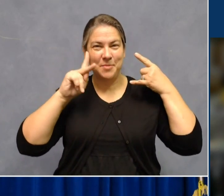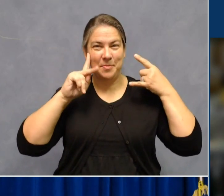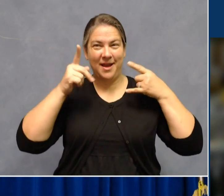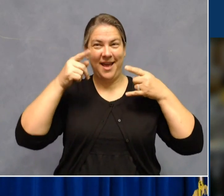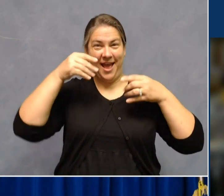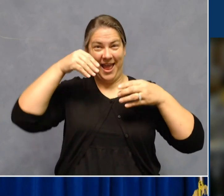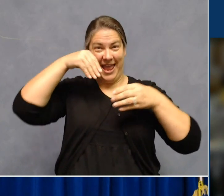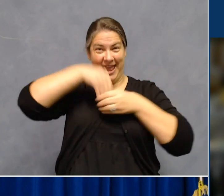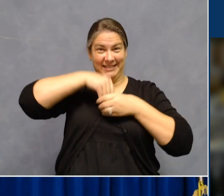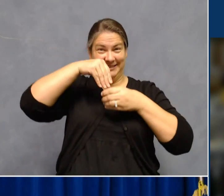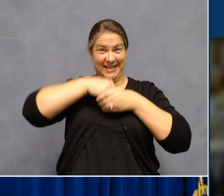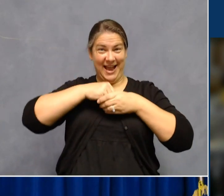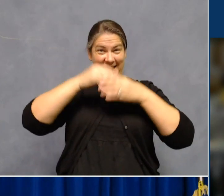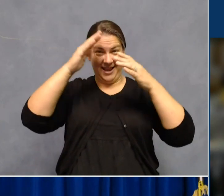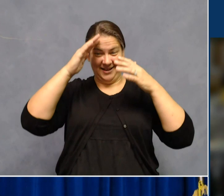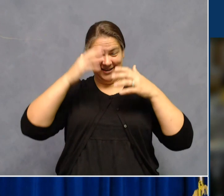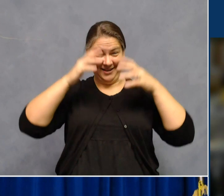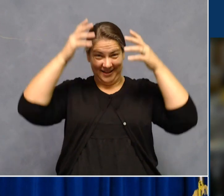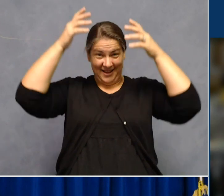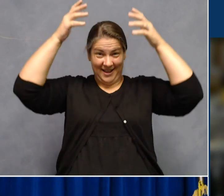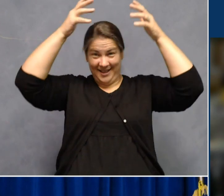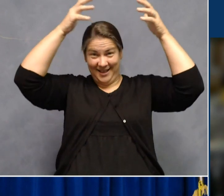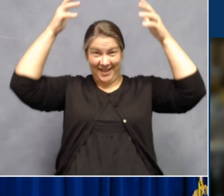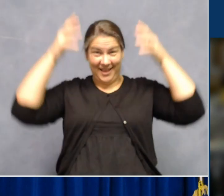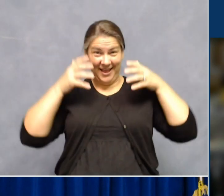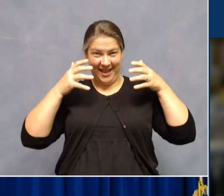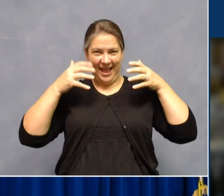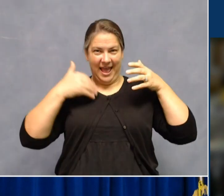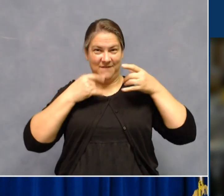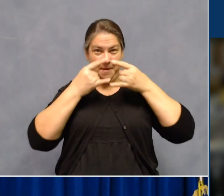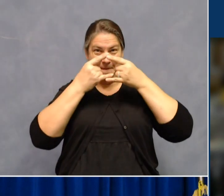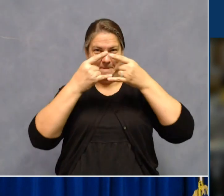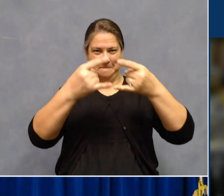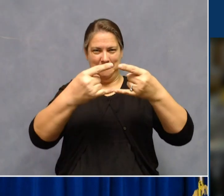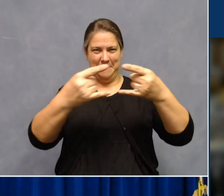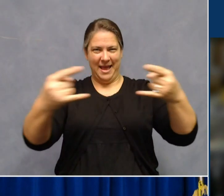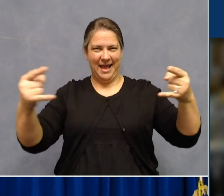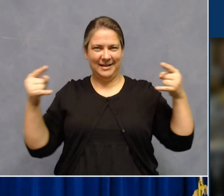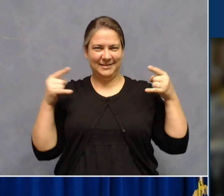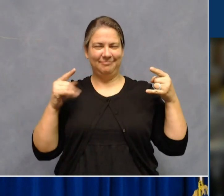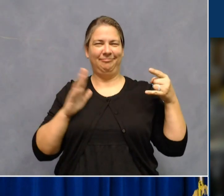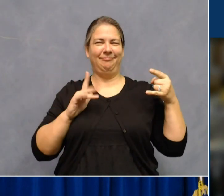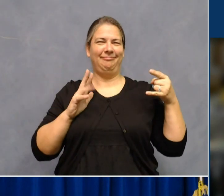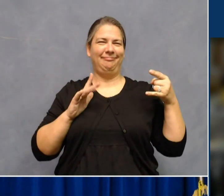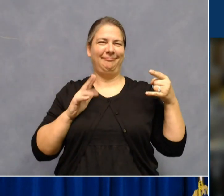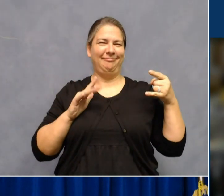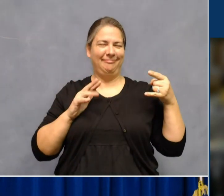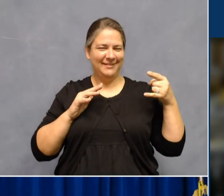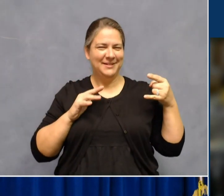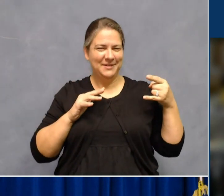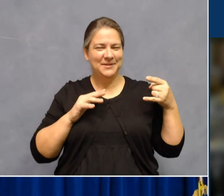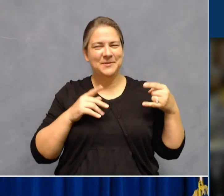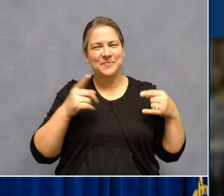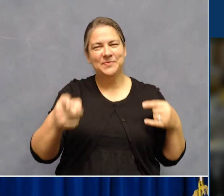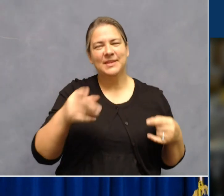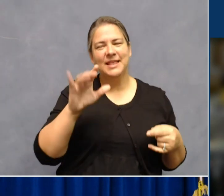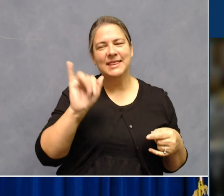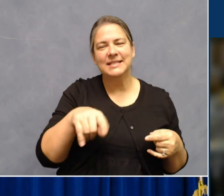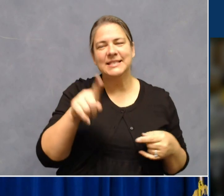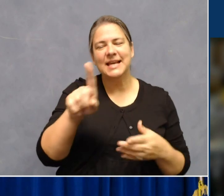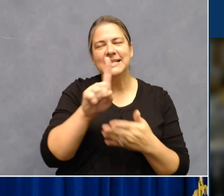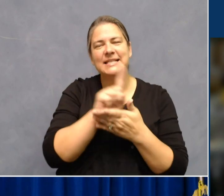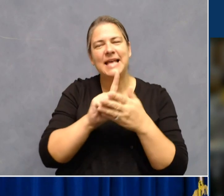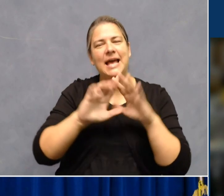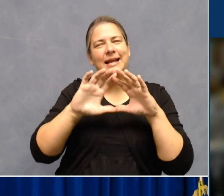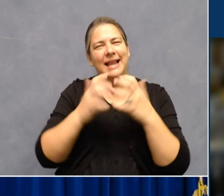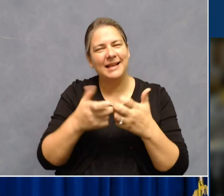costume. But Covering for Kids, made by Lynn Camp's fashion design class. They've been busy since summer making masks for